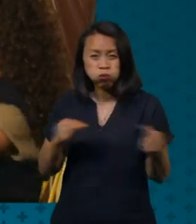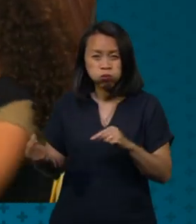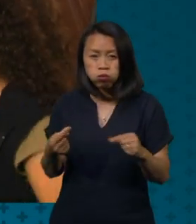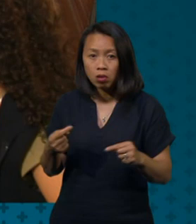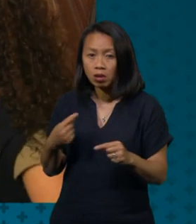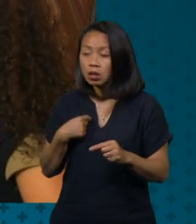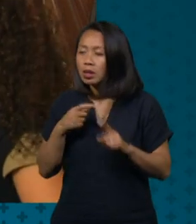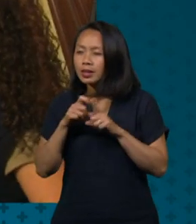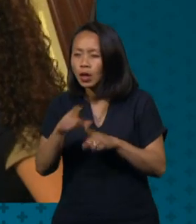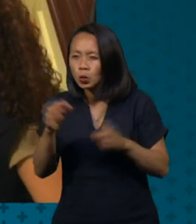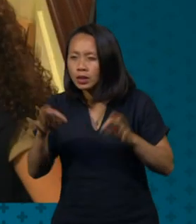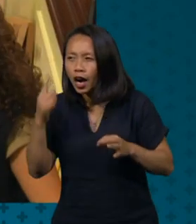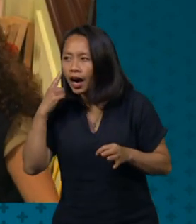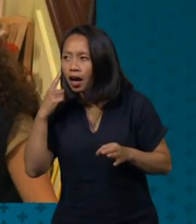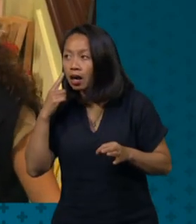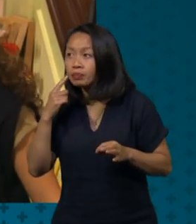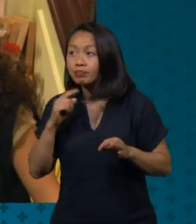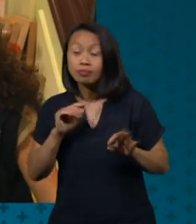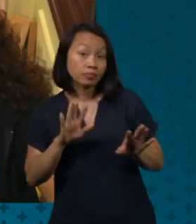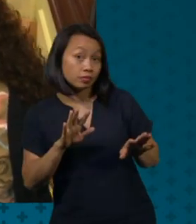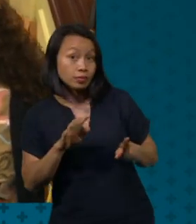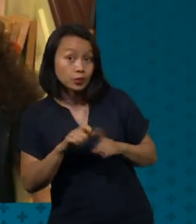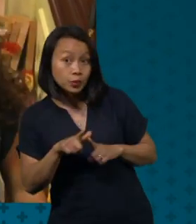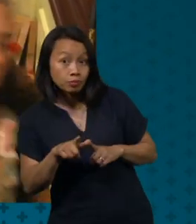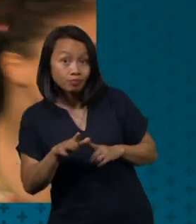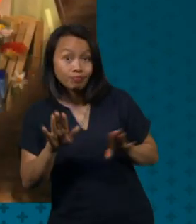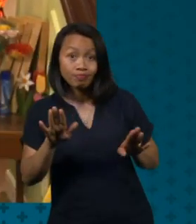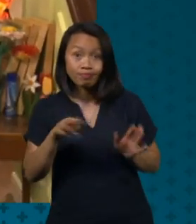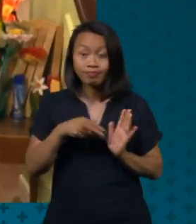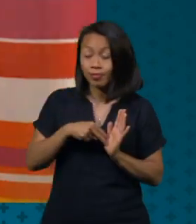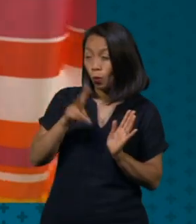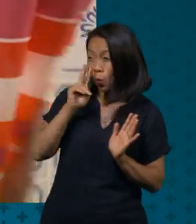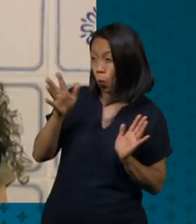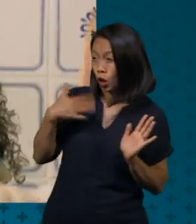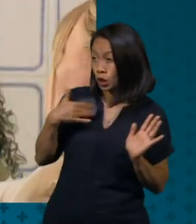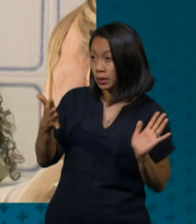do you? Well, just you stand back and watch Justine's snitch face.